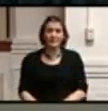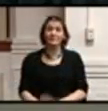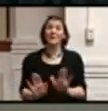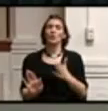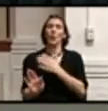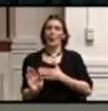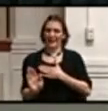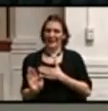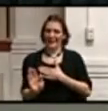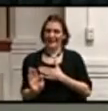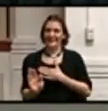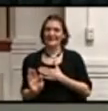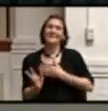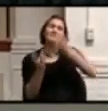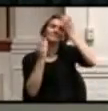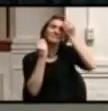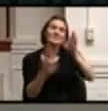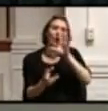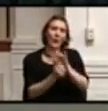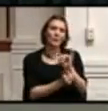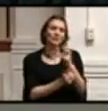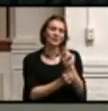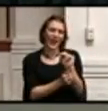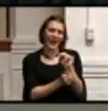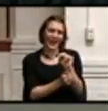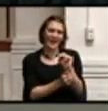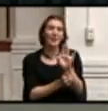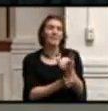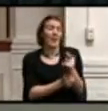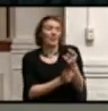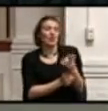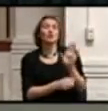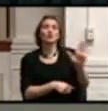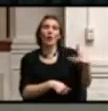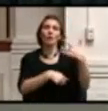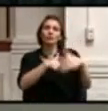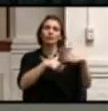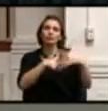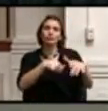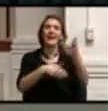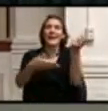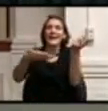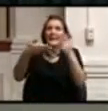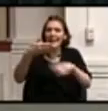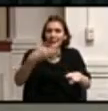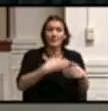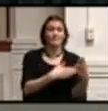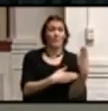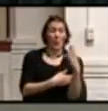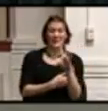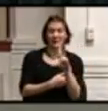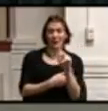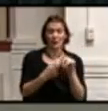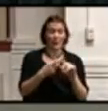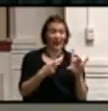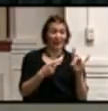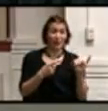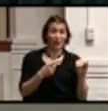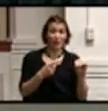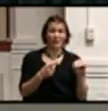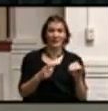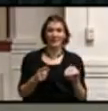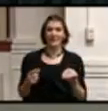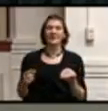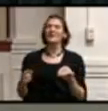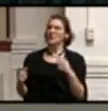everybody please just let Jan know by Thursday their availability at 7:30 to 8:30 for any morning next week? You know me,